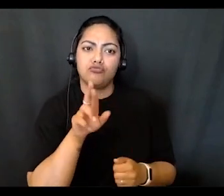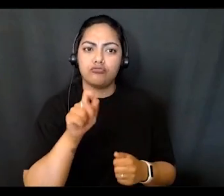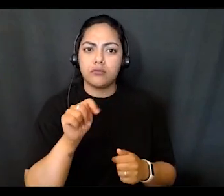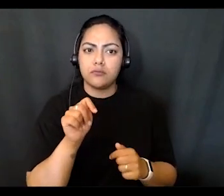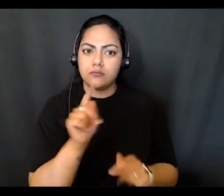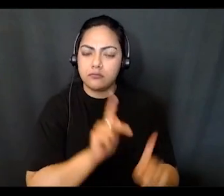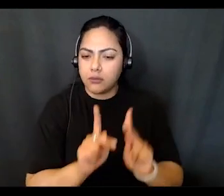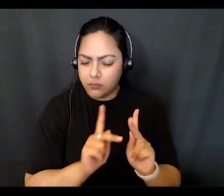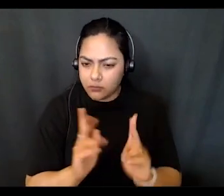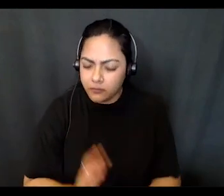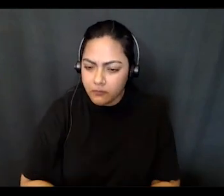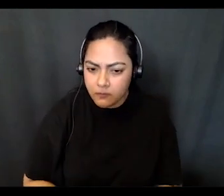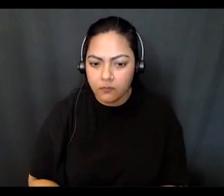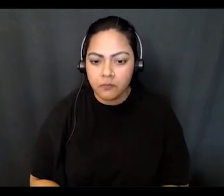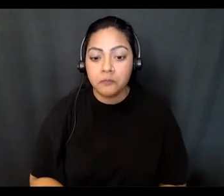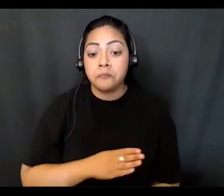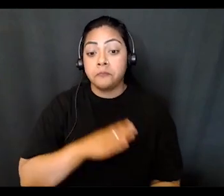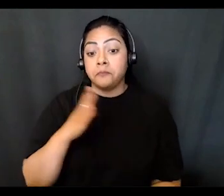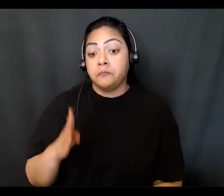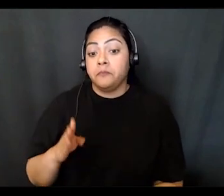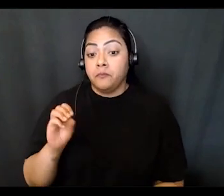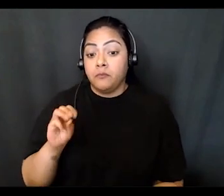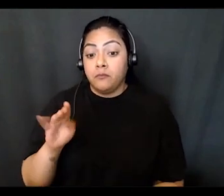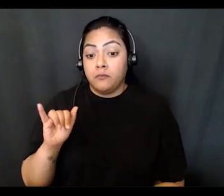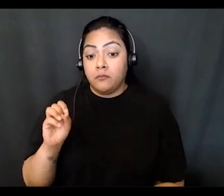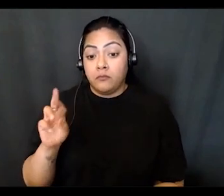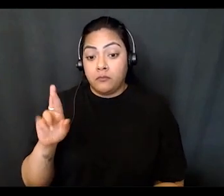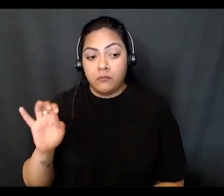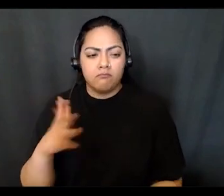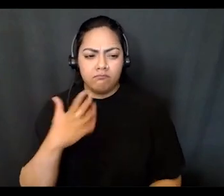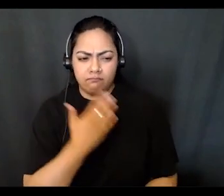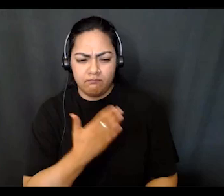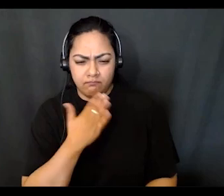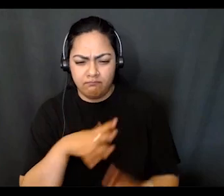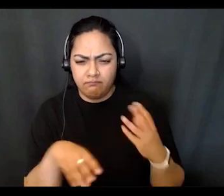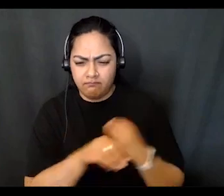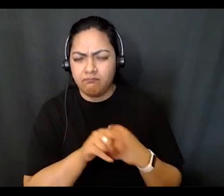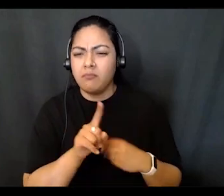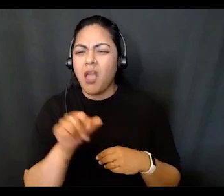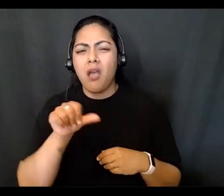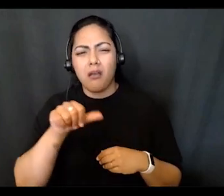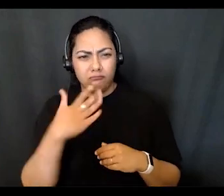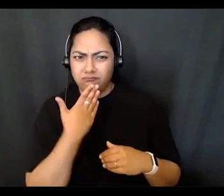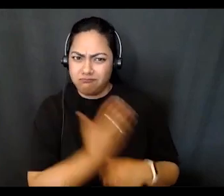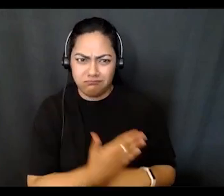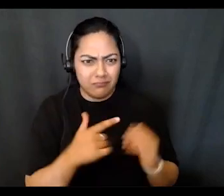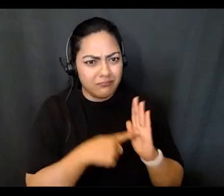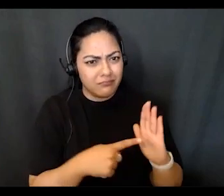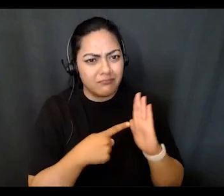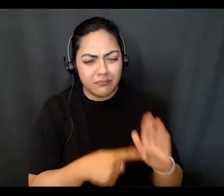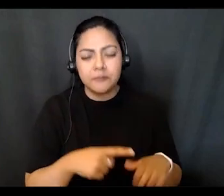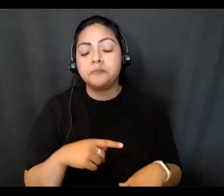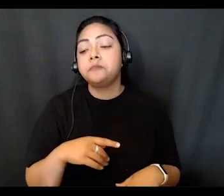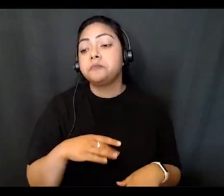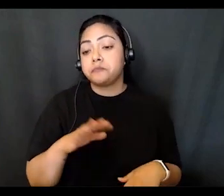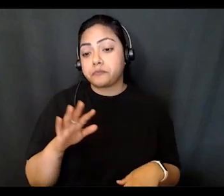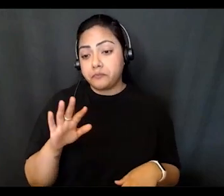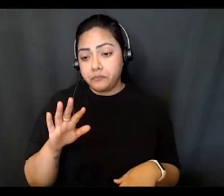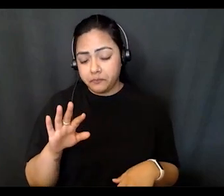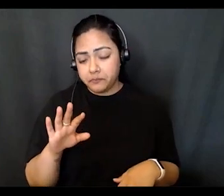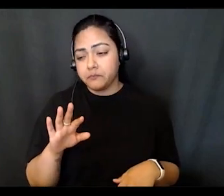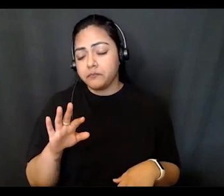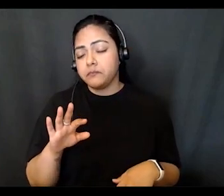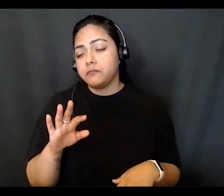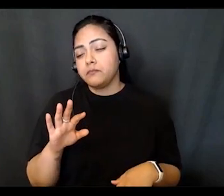Thank you so much for that. And then you'll see some of that of that's such an excellent example. It's why in